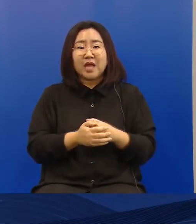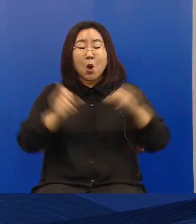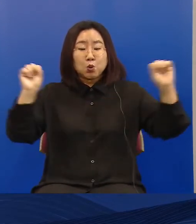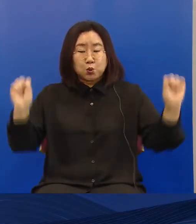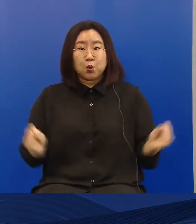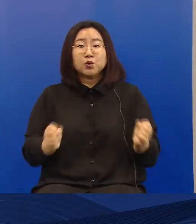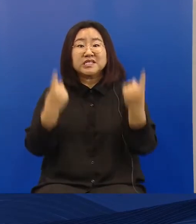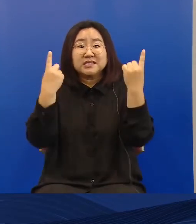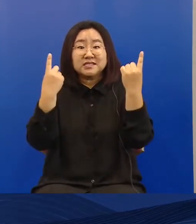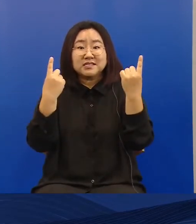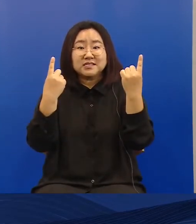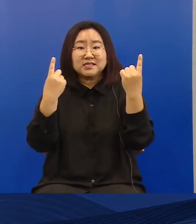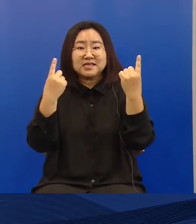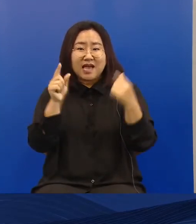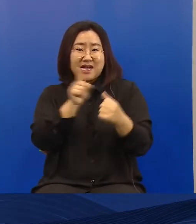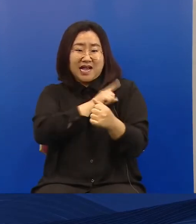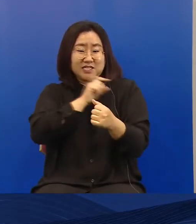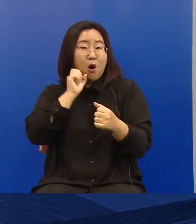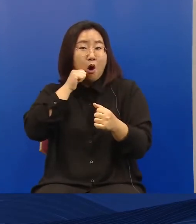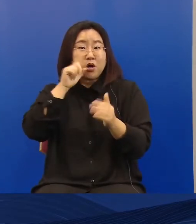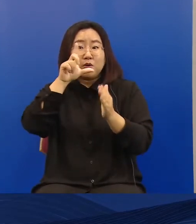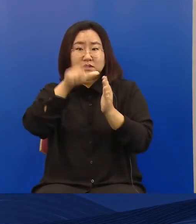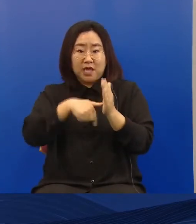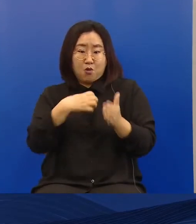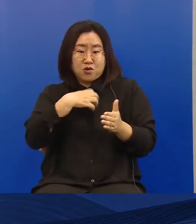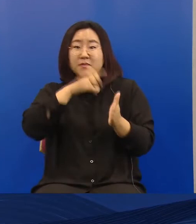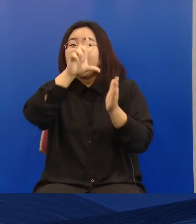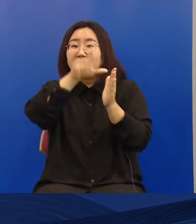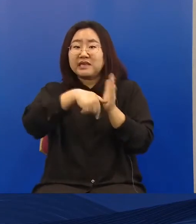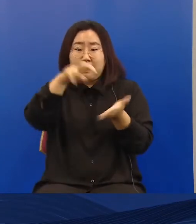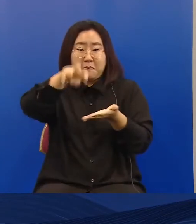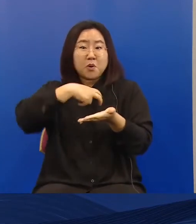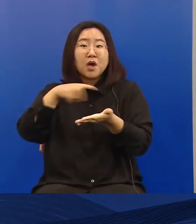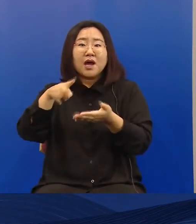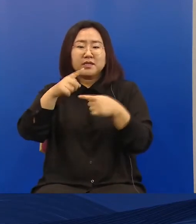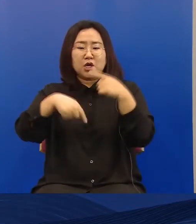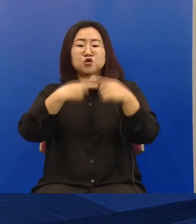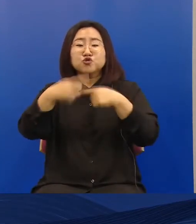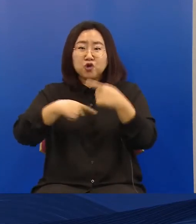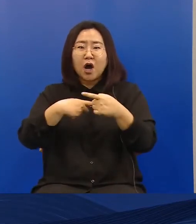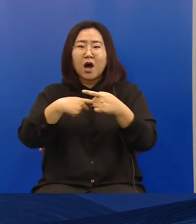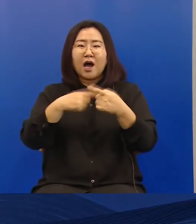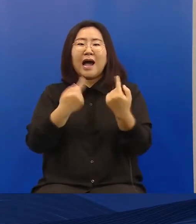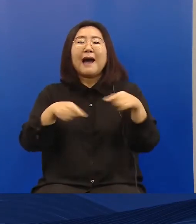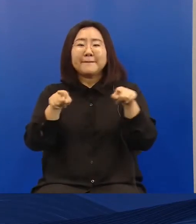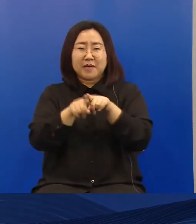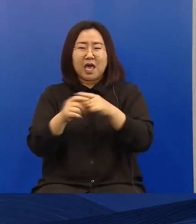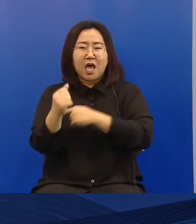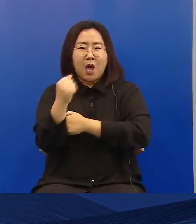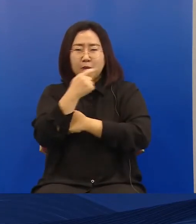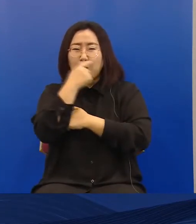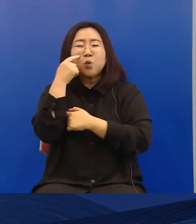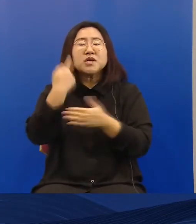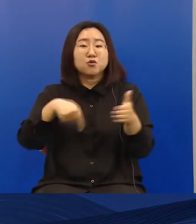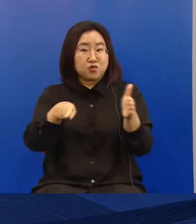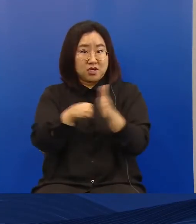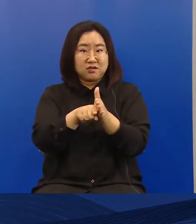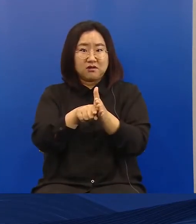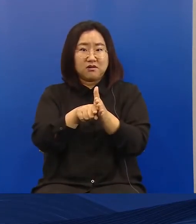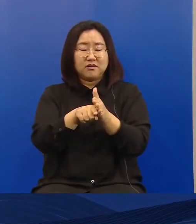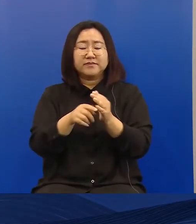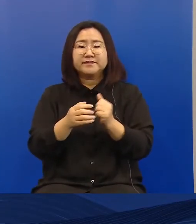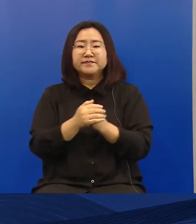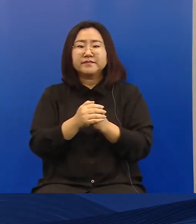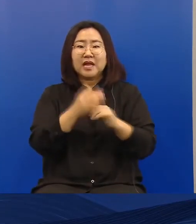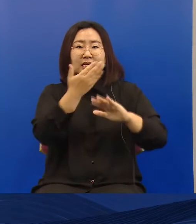else receives that information in order to save lives, protect lives, and to ensure cooperation among a